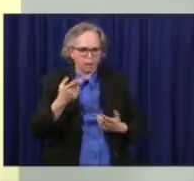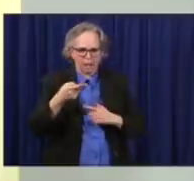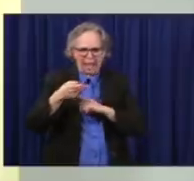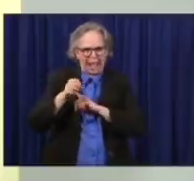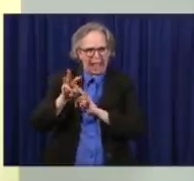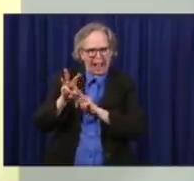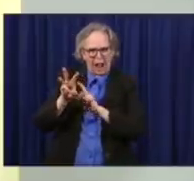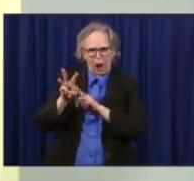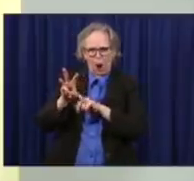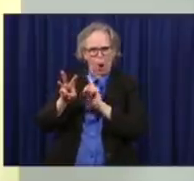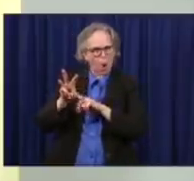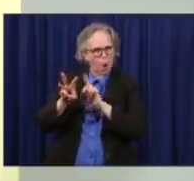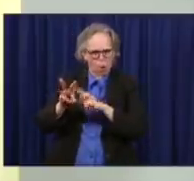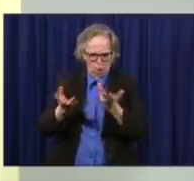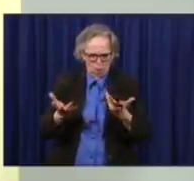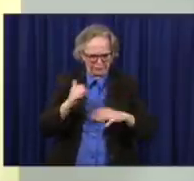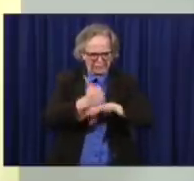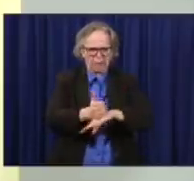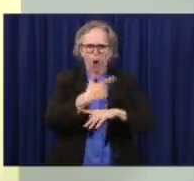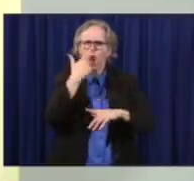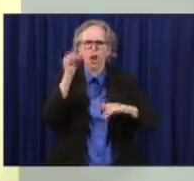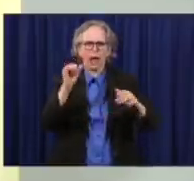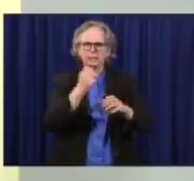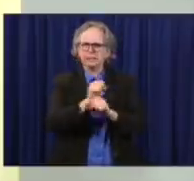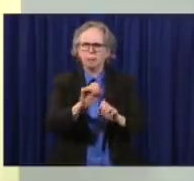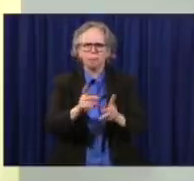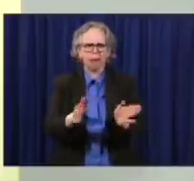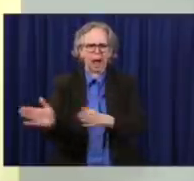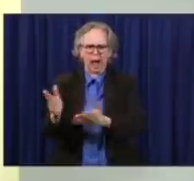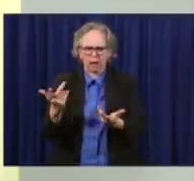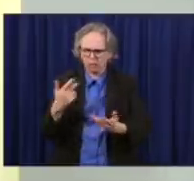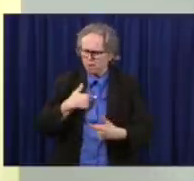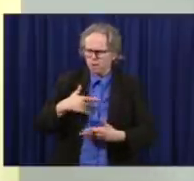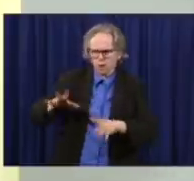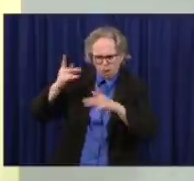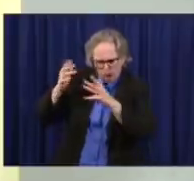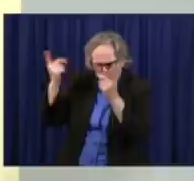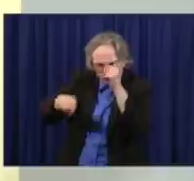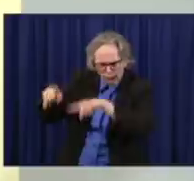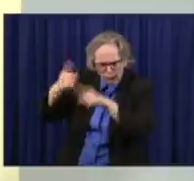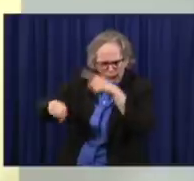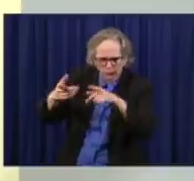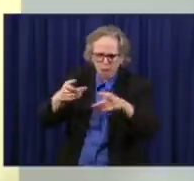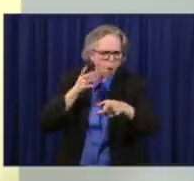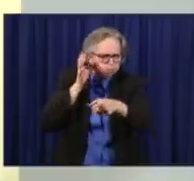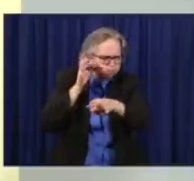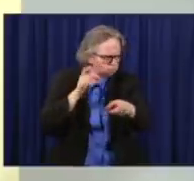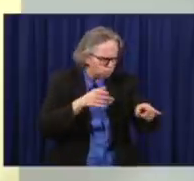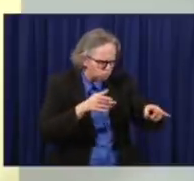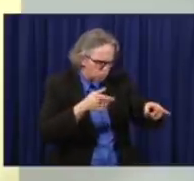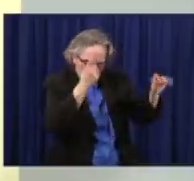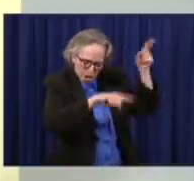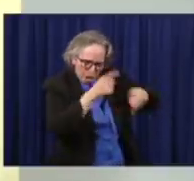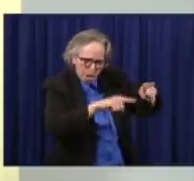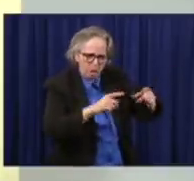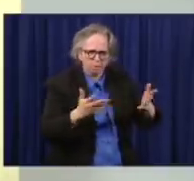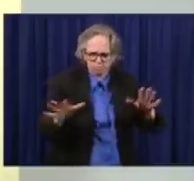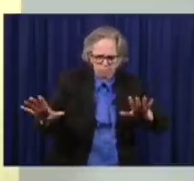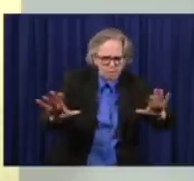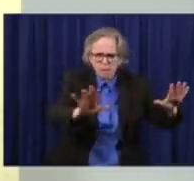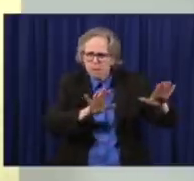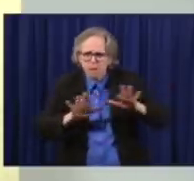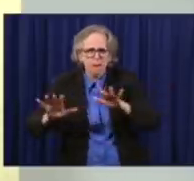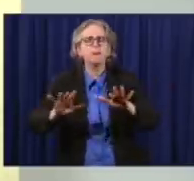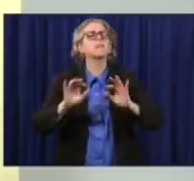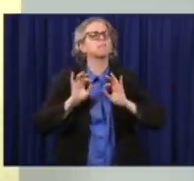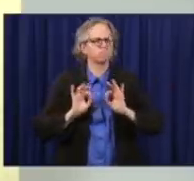and that we know exactly what the standards should be. We've talked to everybody across the landscape of those industries